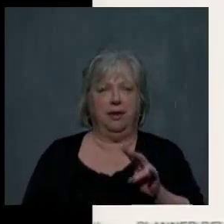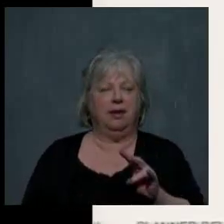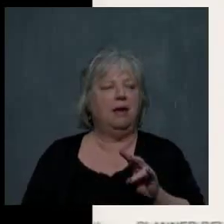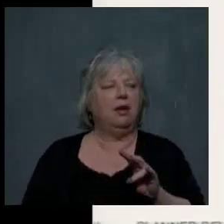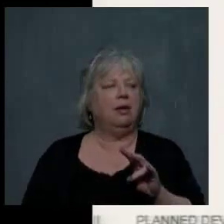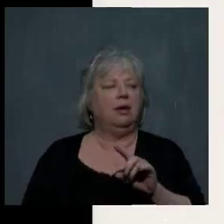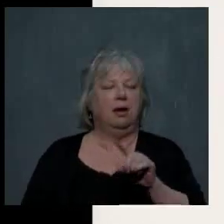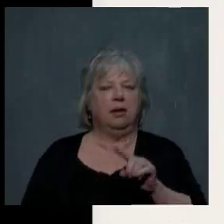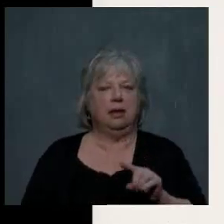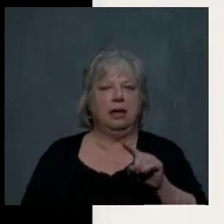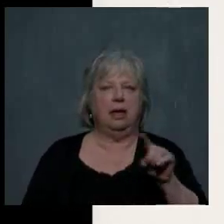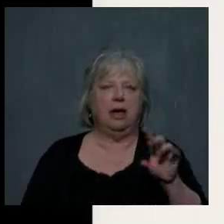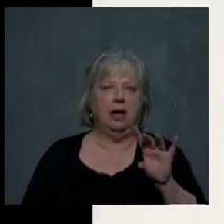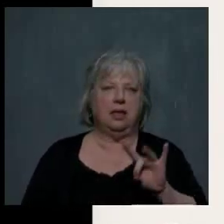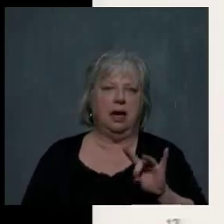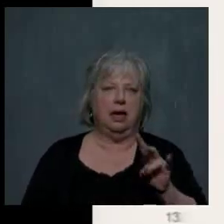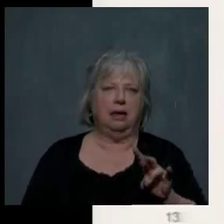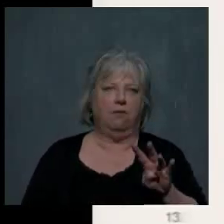file number